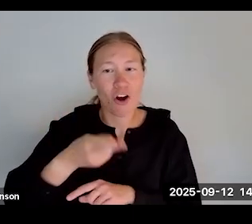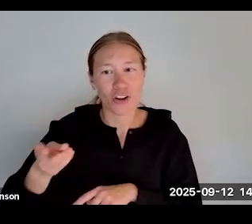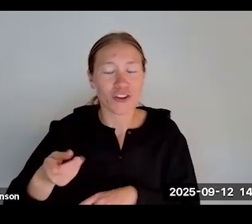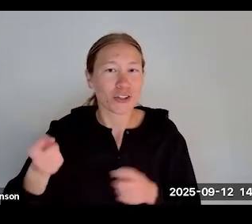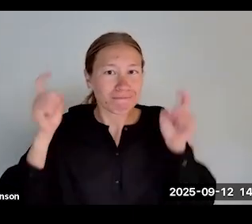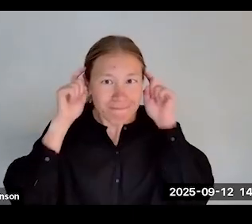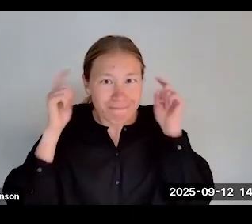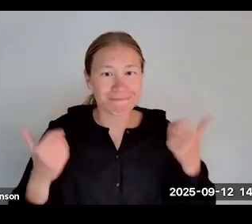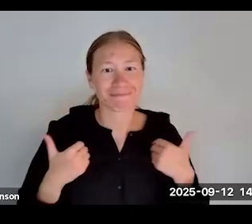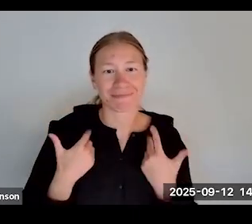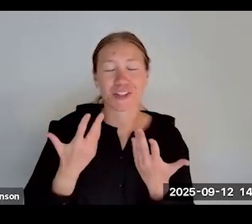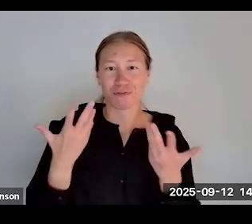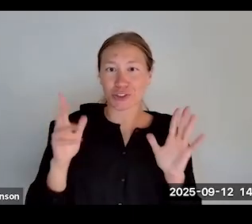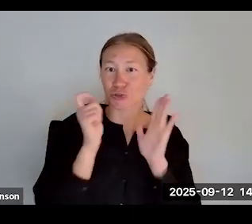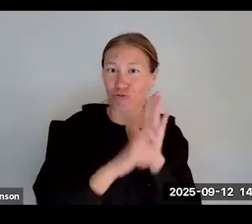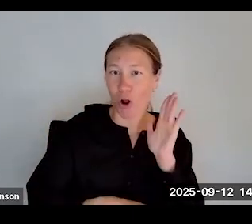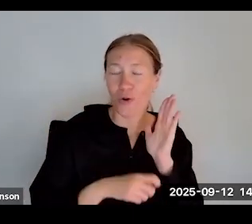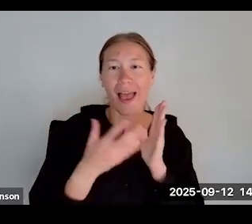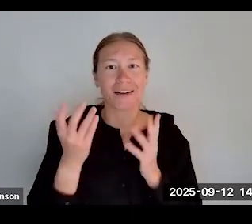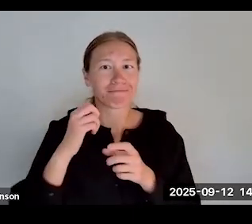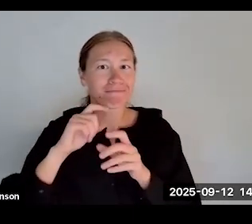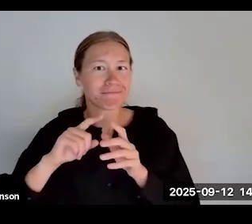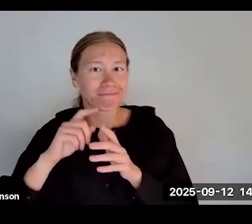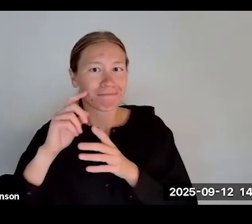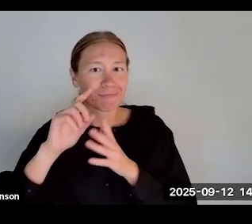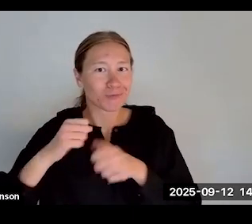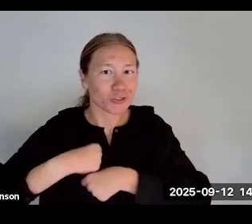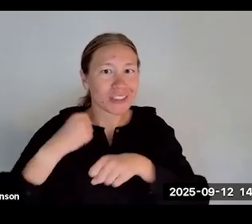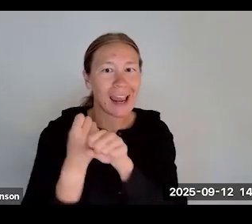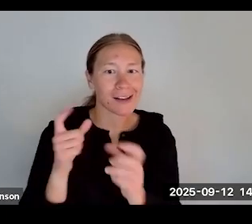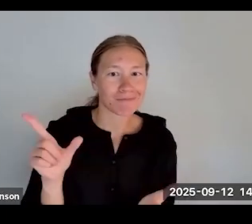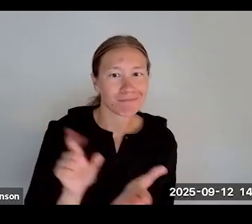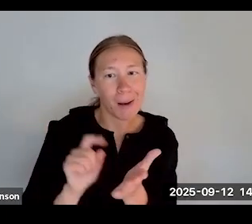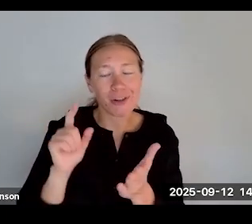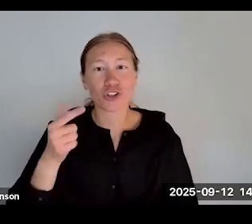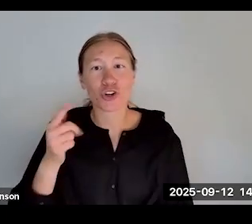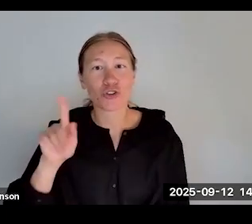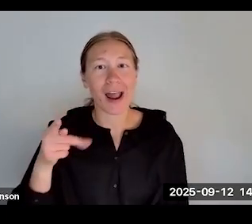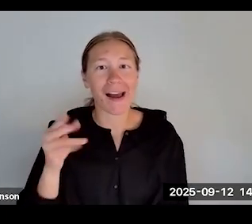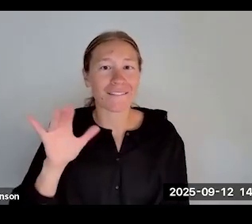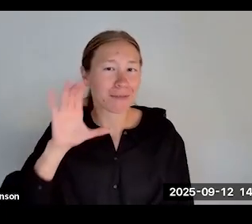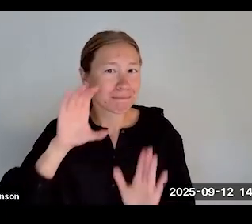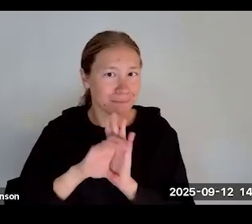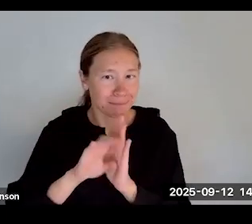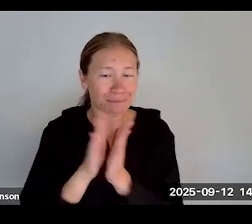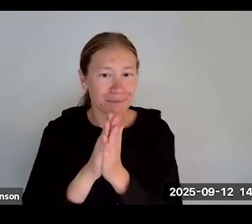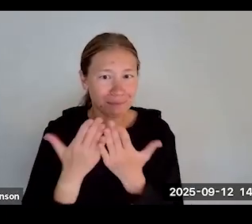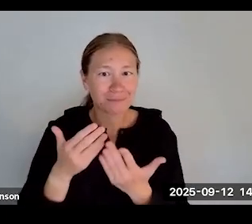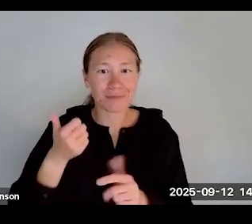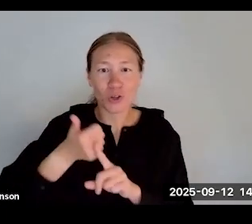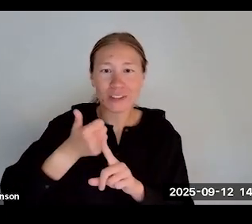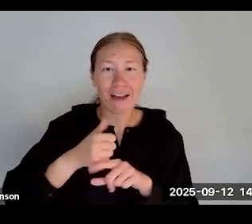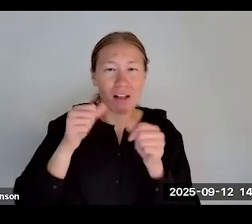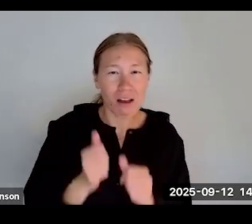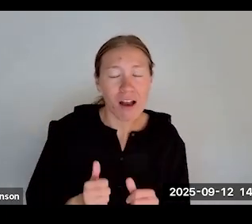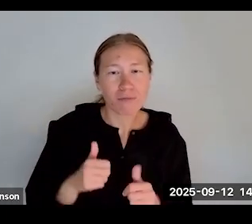illustrated this graphic novel based on her own childhood experiences. C.C. lost her hearing as a young child and subsequently had to start